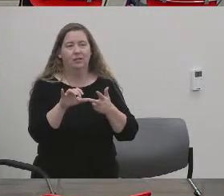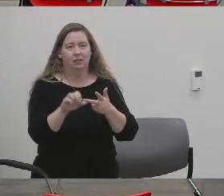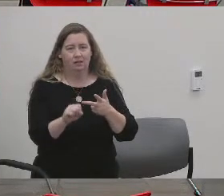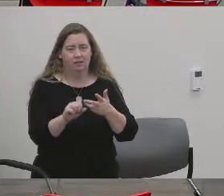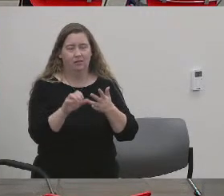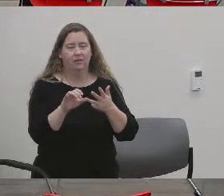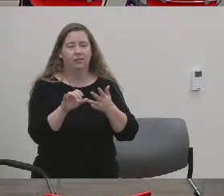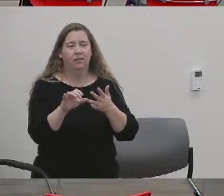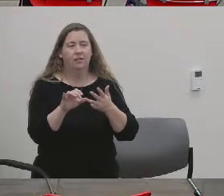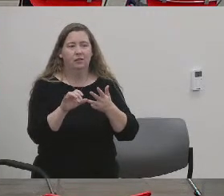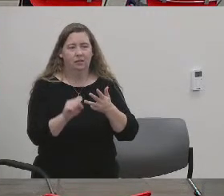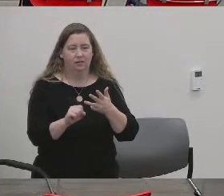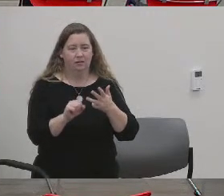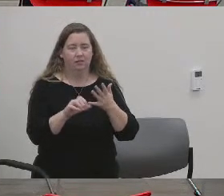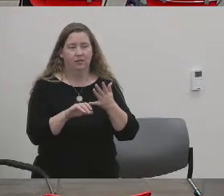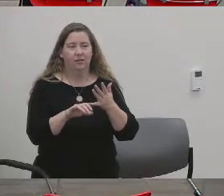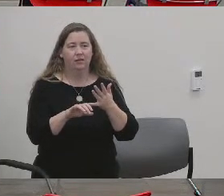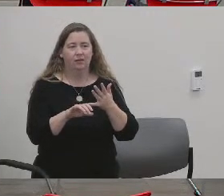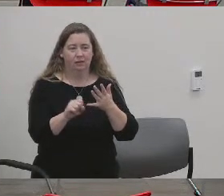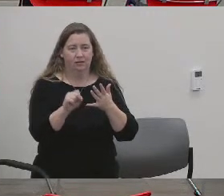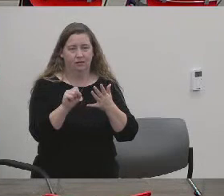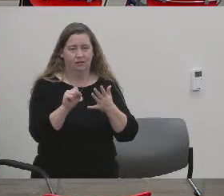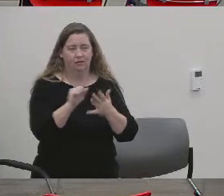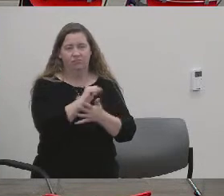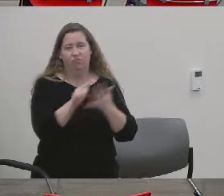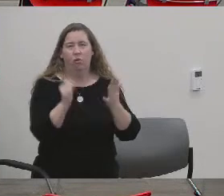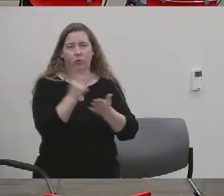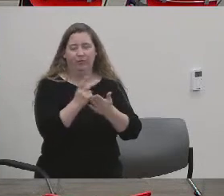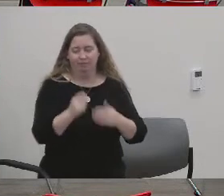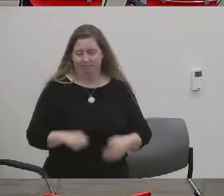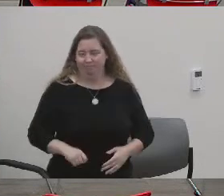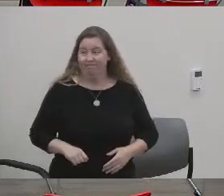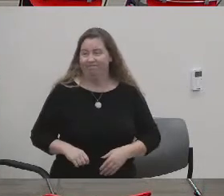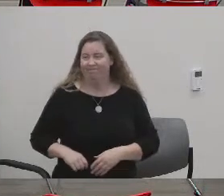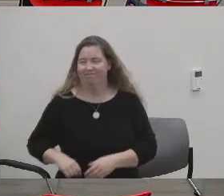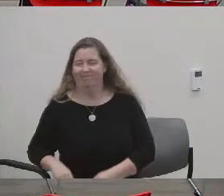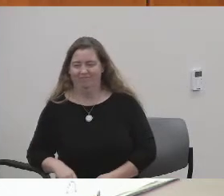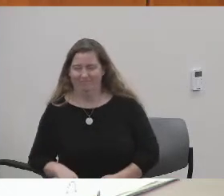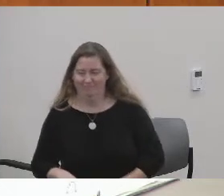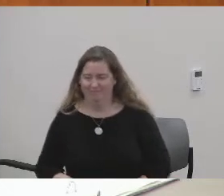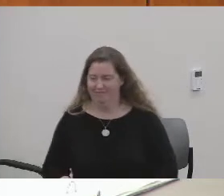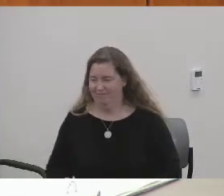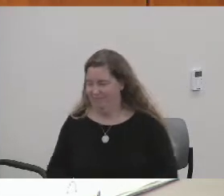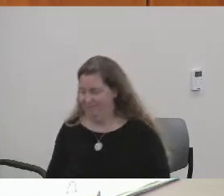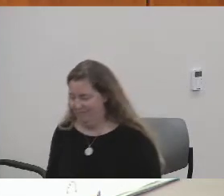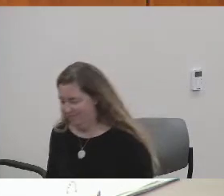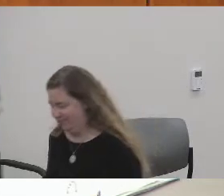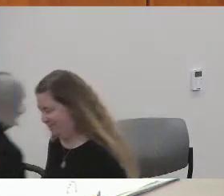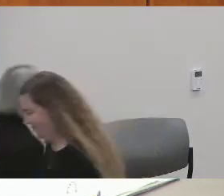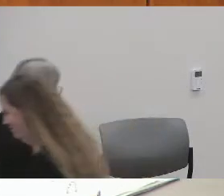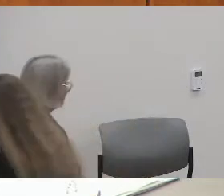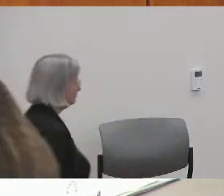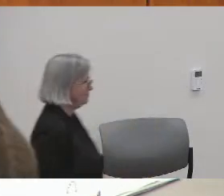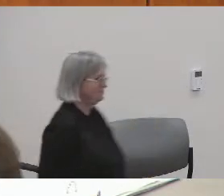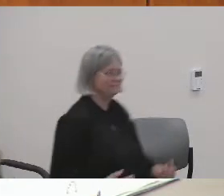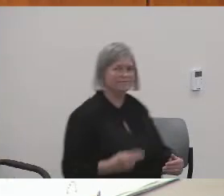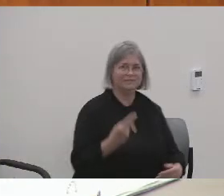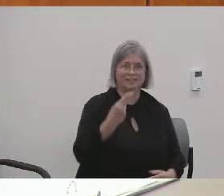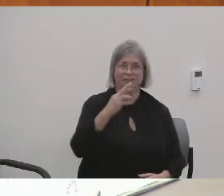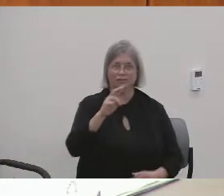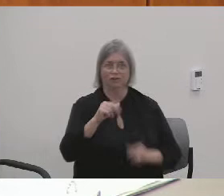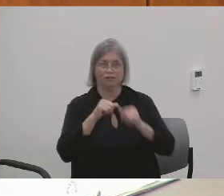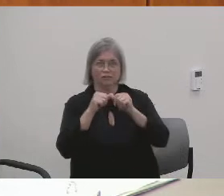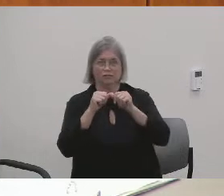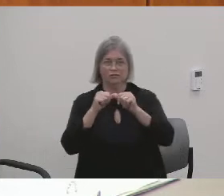Brady? Yes. Mrs. Chestnut? Yes. Mr. Ham? Yes, thank you. President Ham, members of the board, asking for approval under